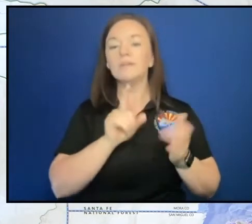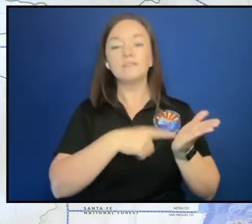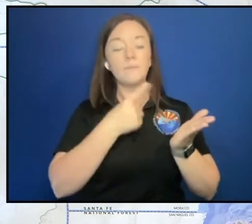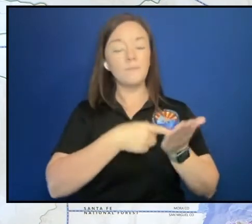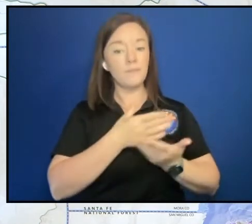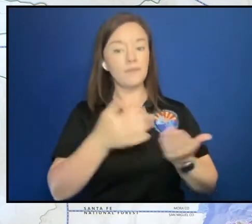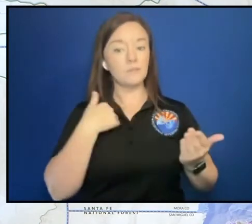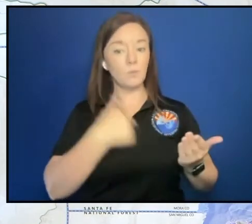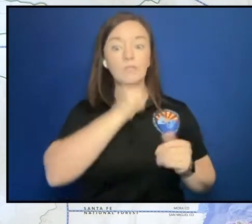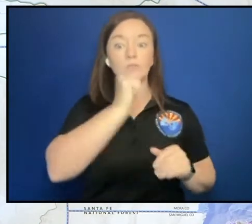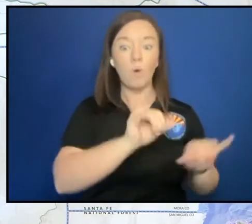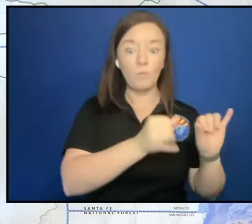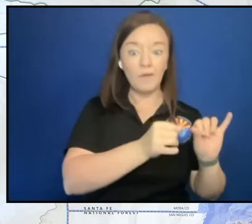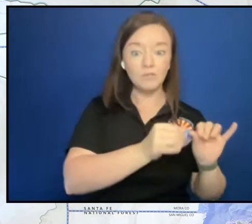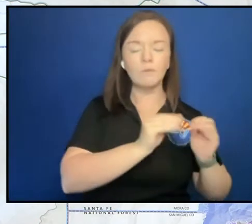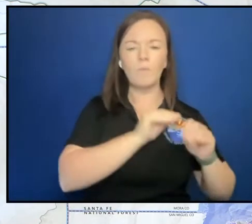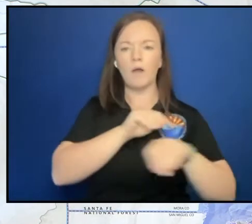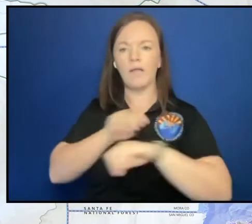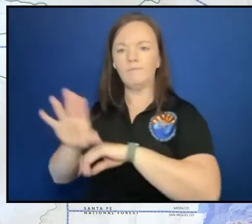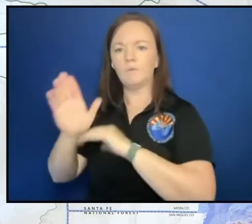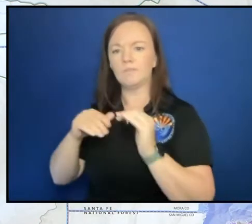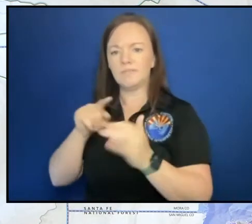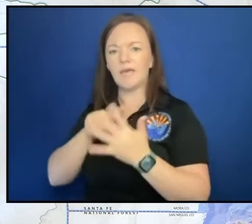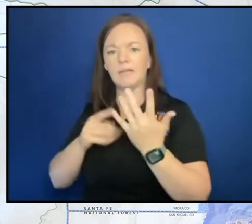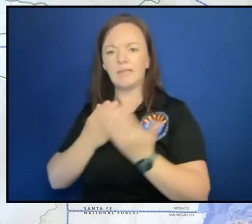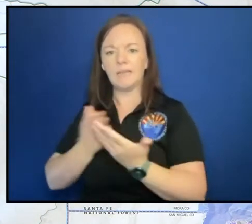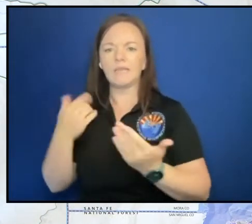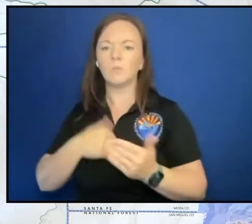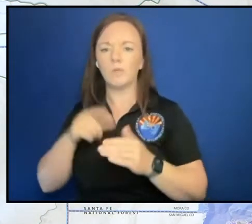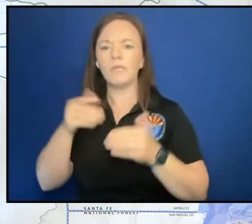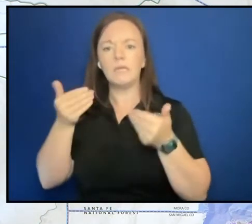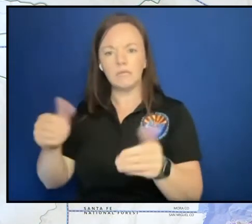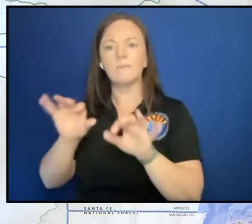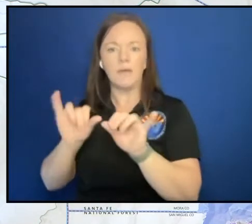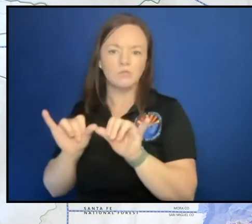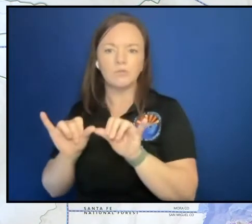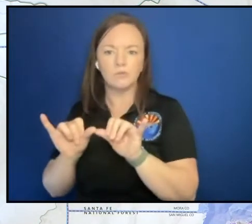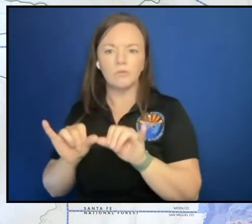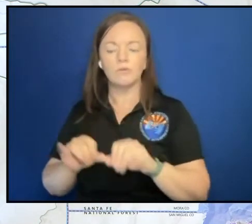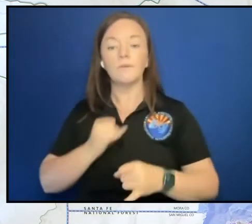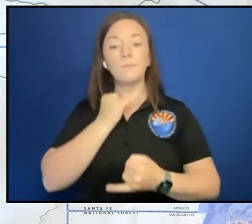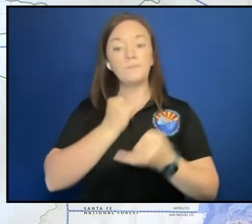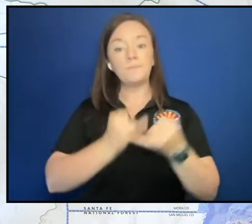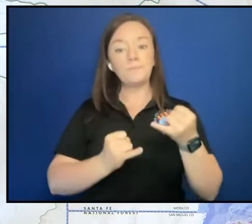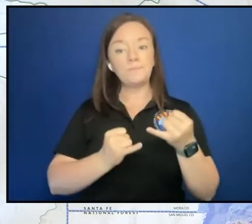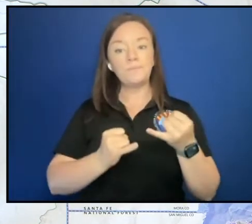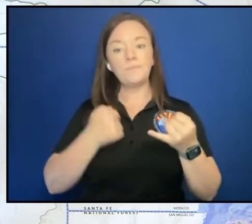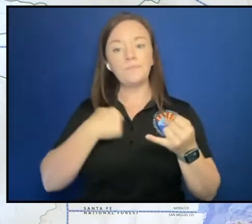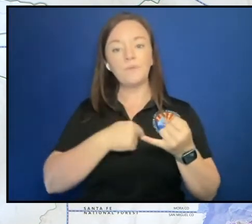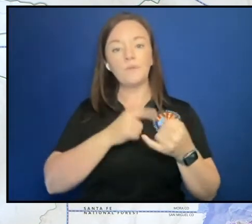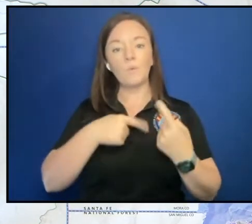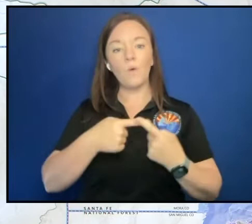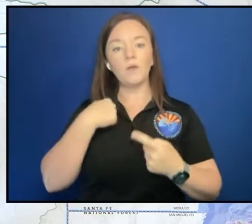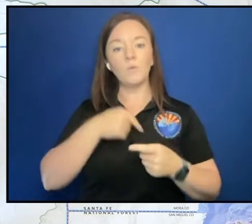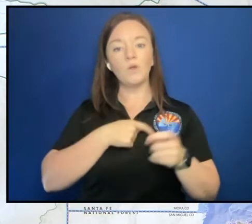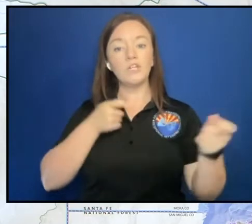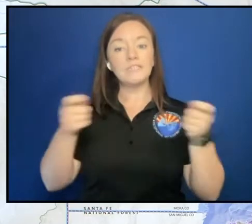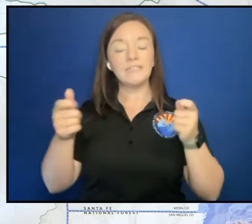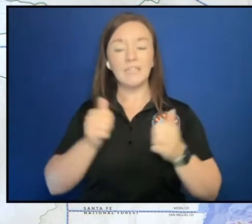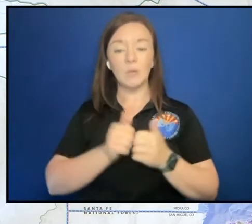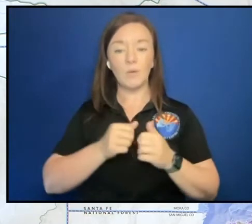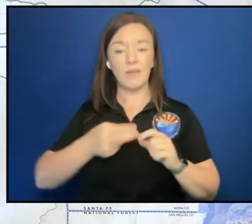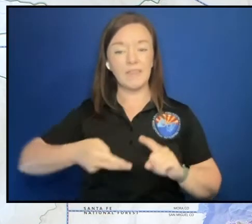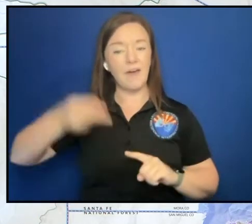measure. And then finally, when we're dealing with high uncertainty, high